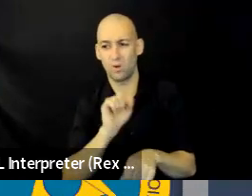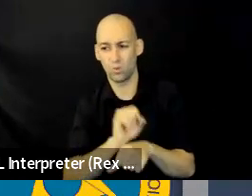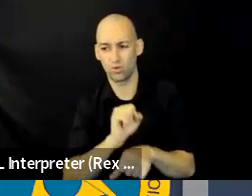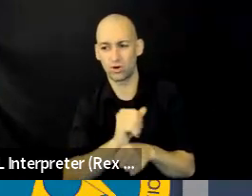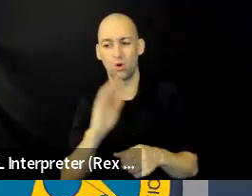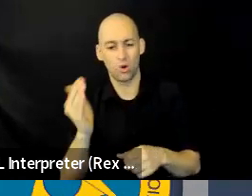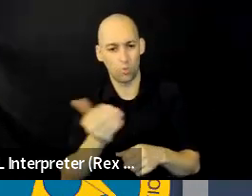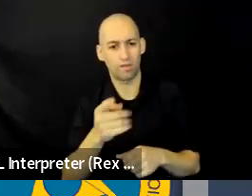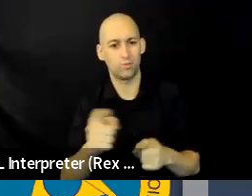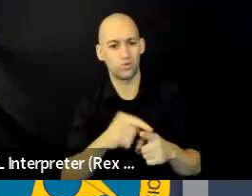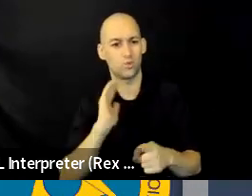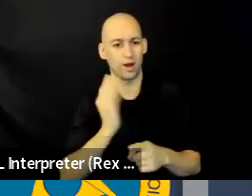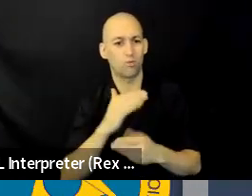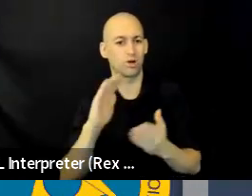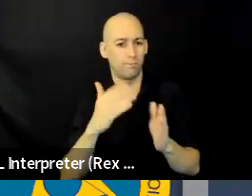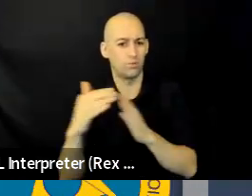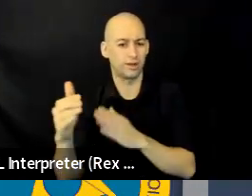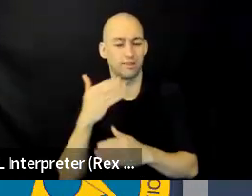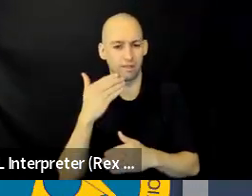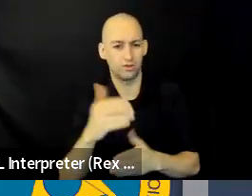our community. Thank you.